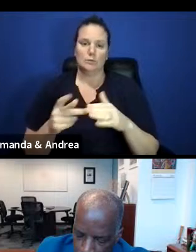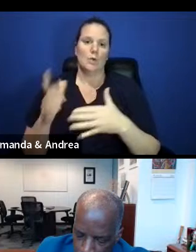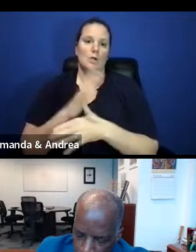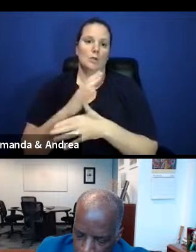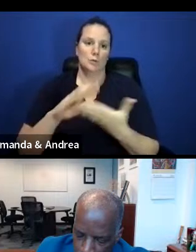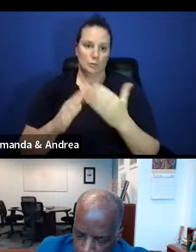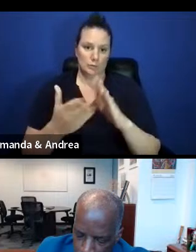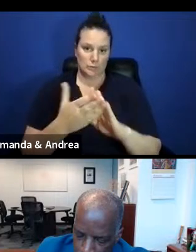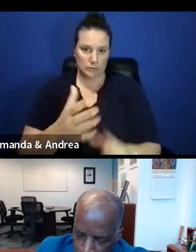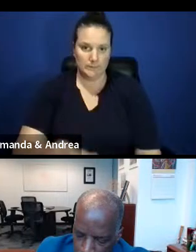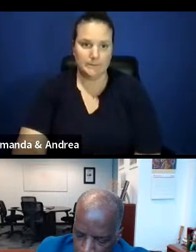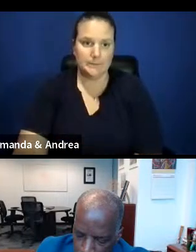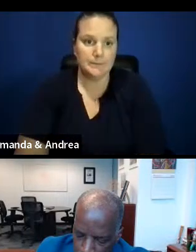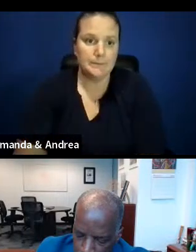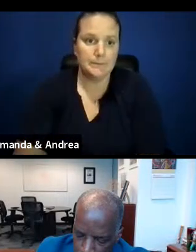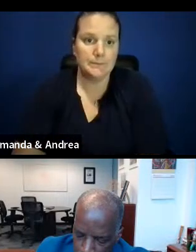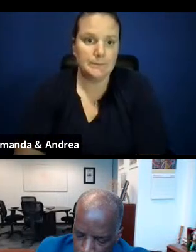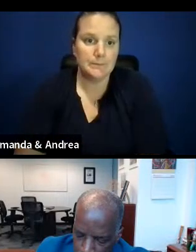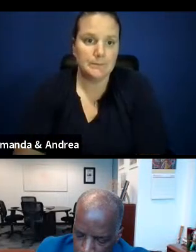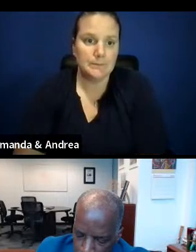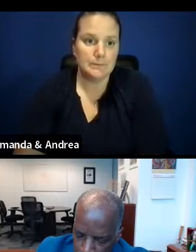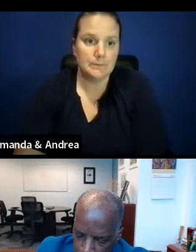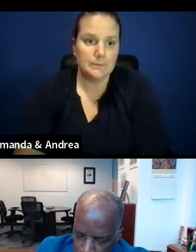process? Pete?